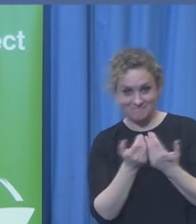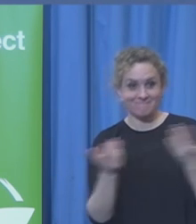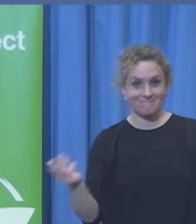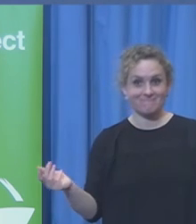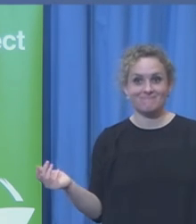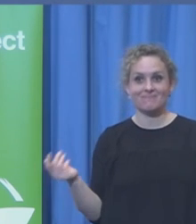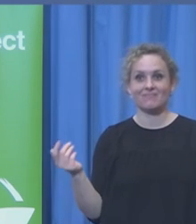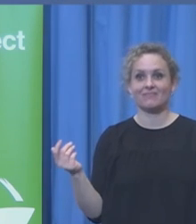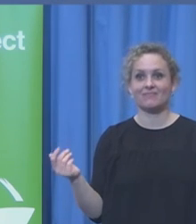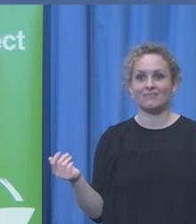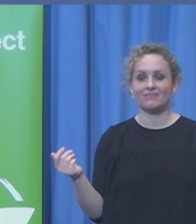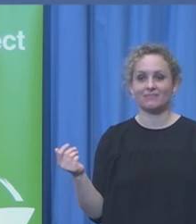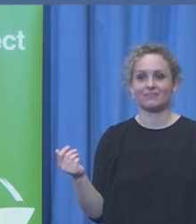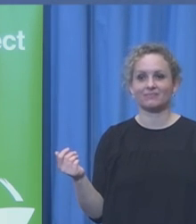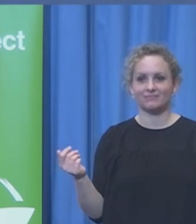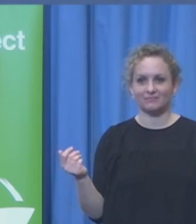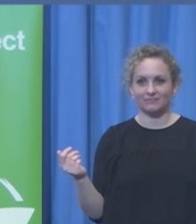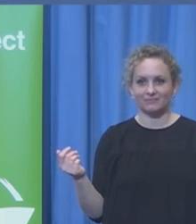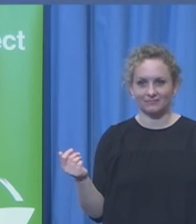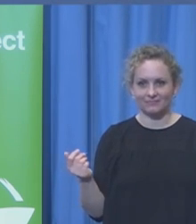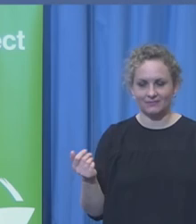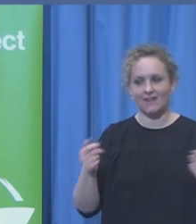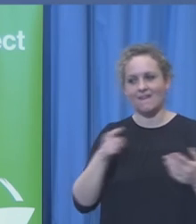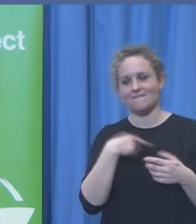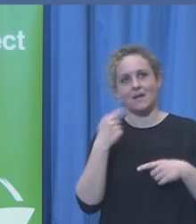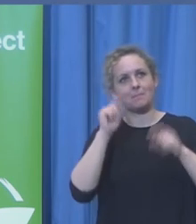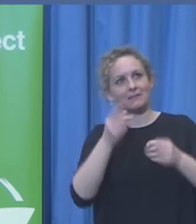motivate them to have a direct